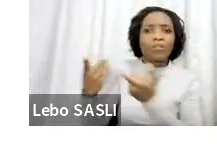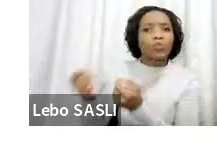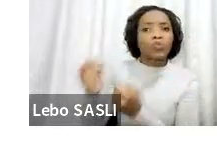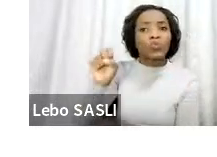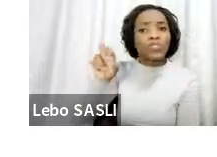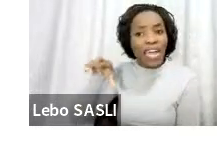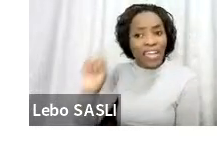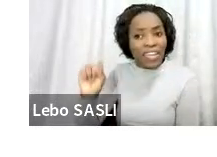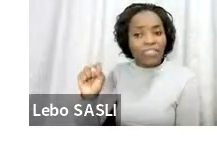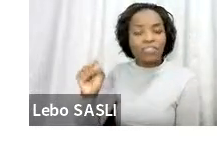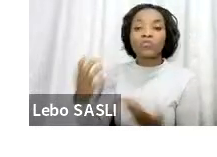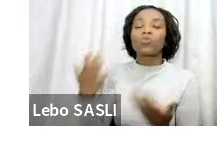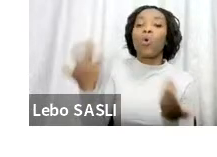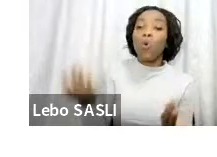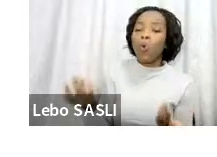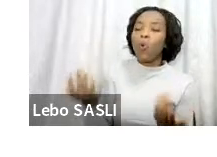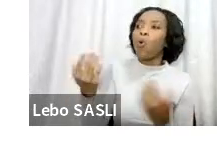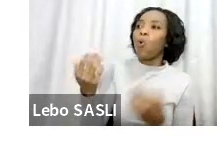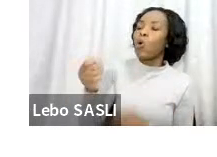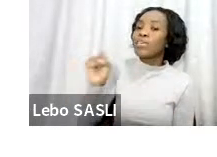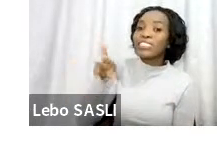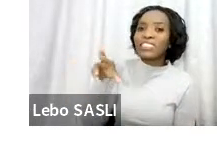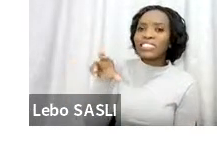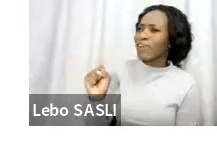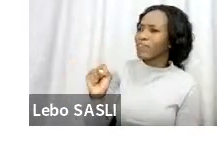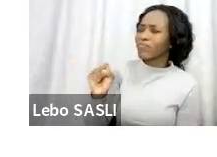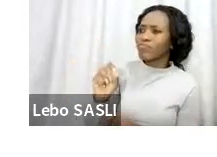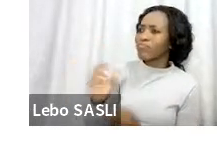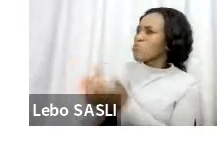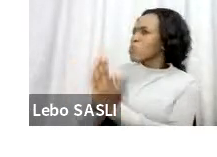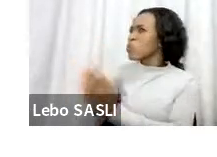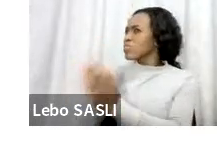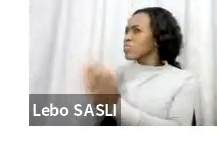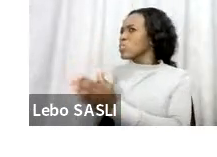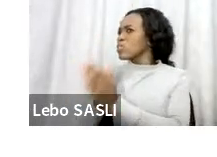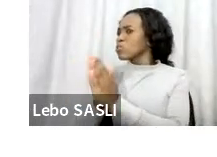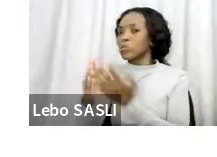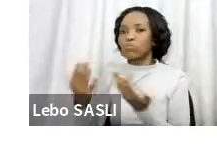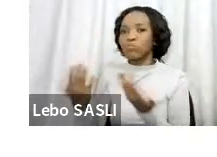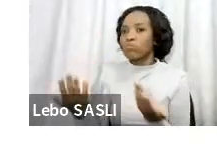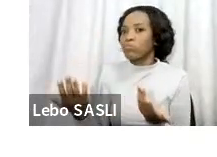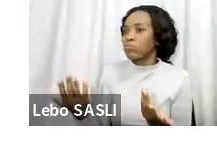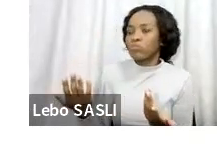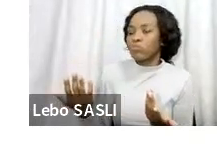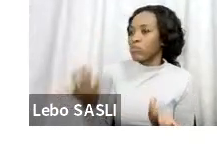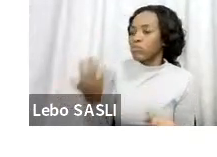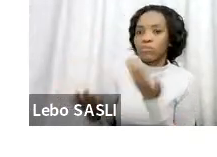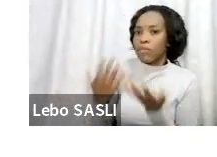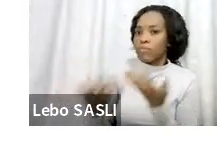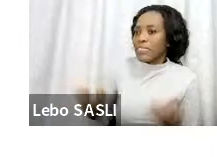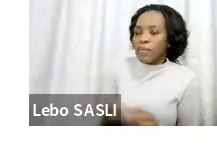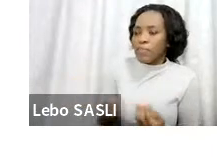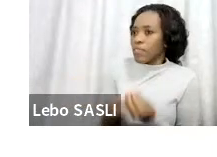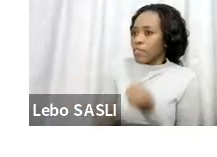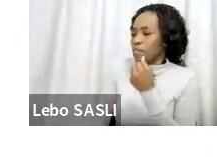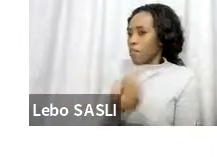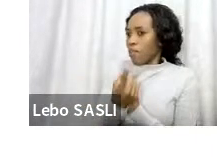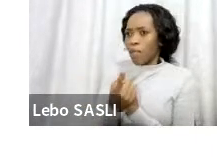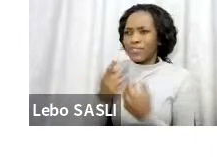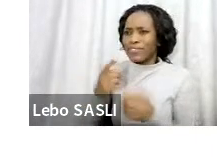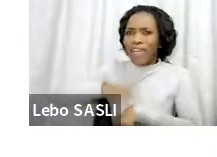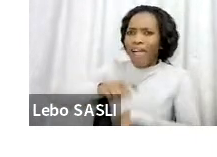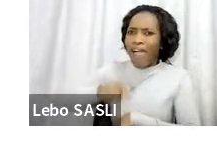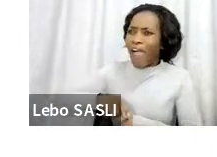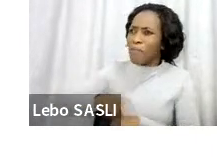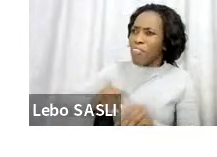issues, failure to respond to the requests for a compromise within the prescribed turnaround times, for